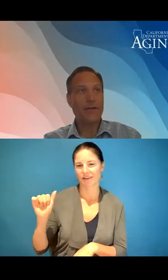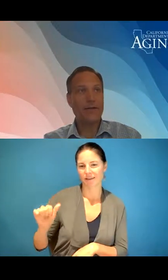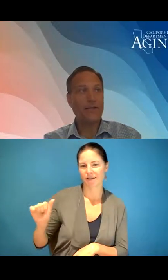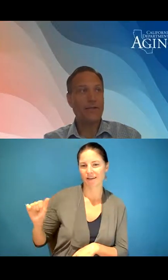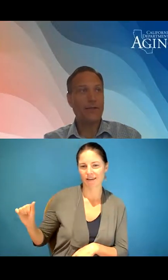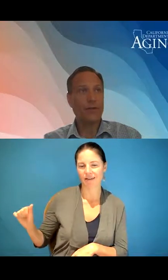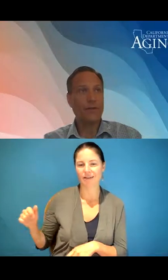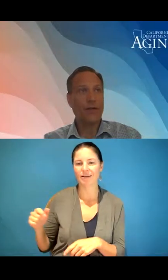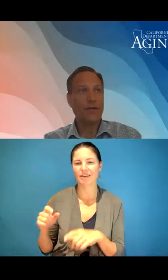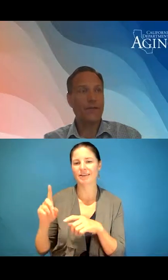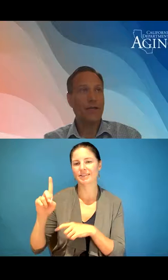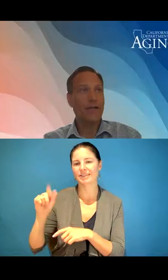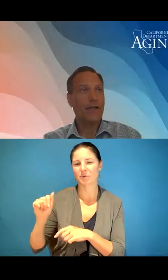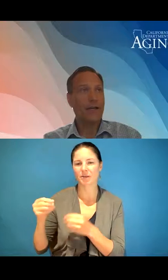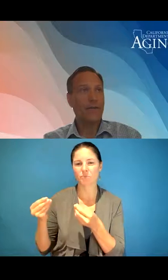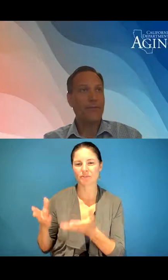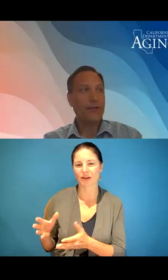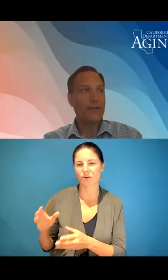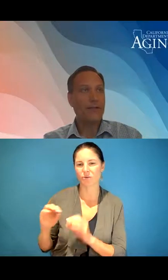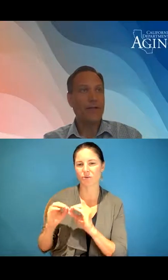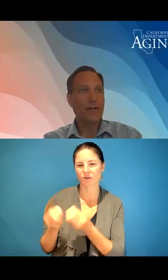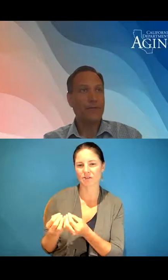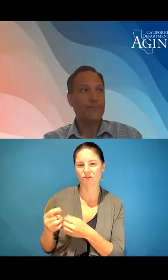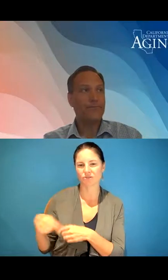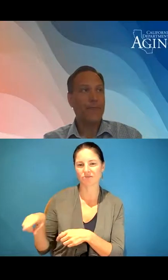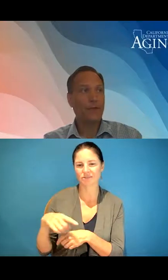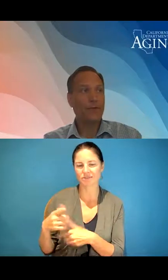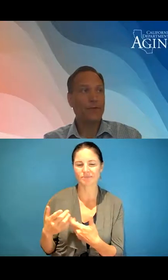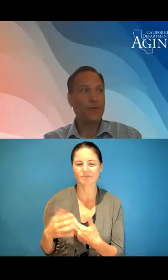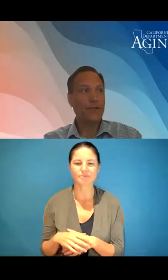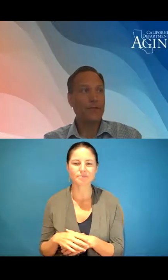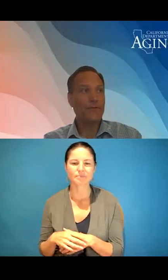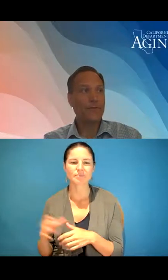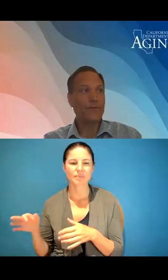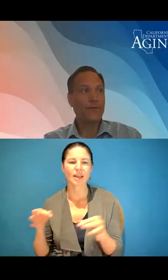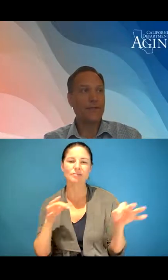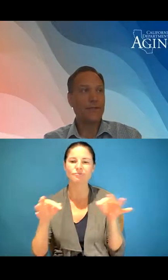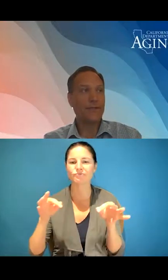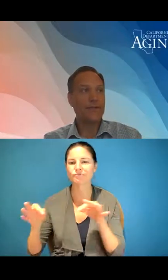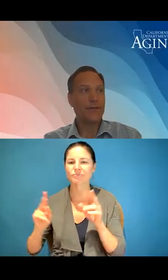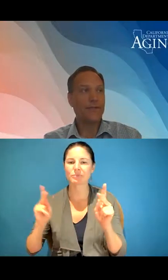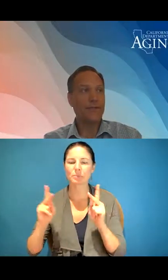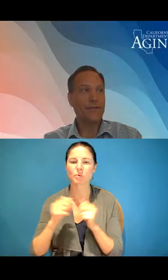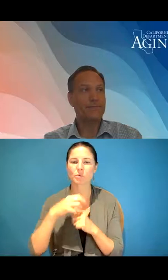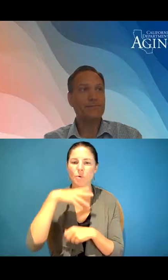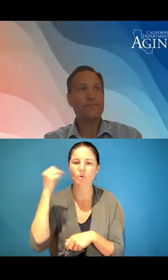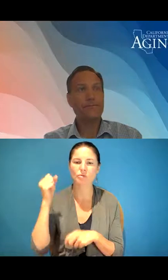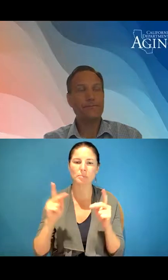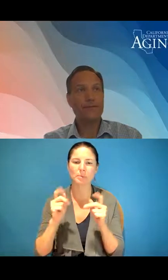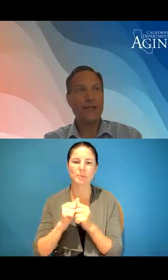and our disability providers provide to older adults and individuals with disabilities throughout the